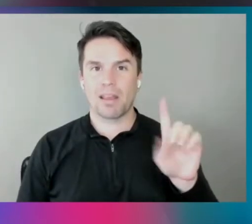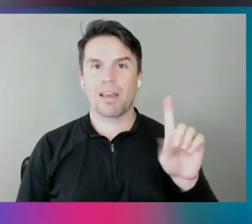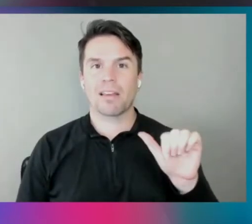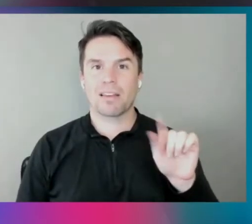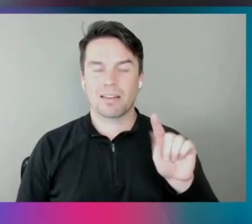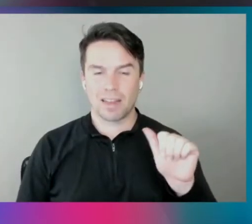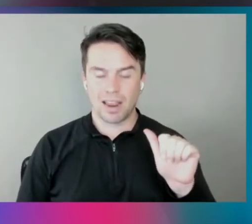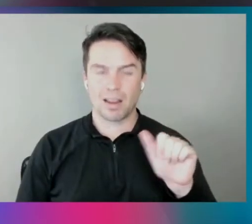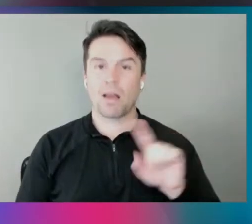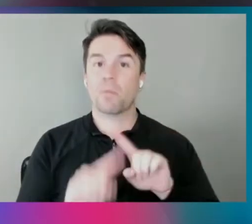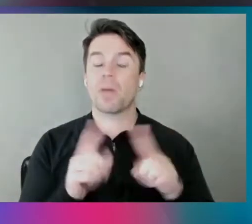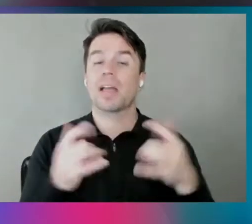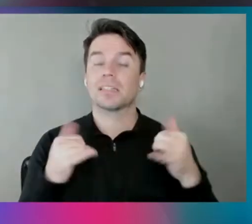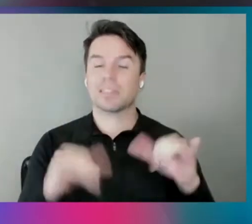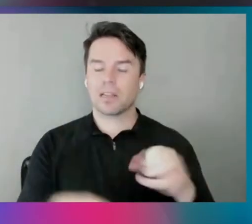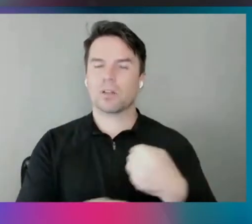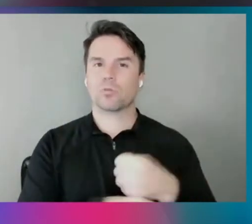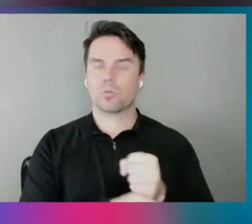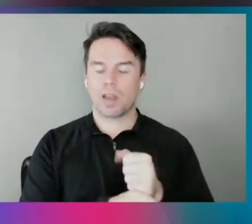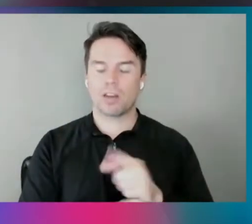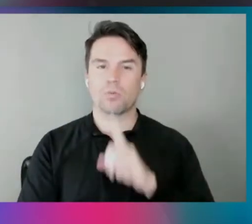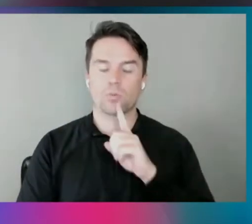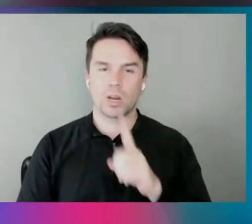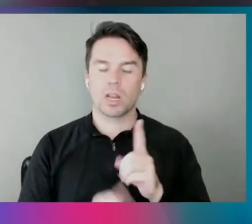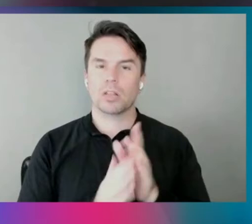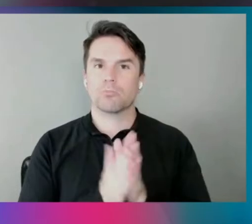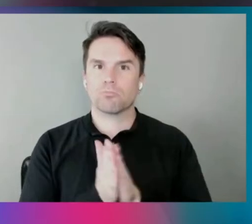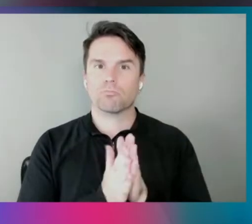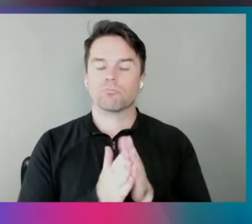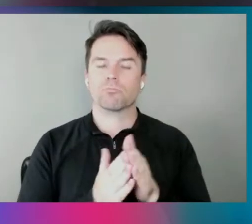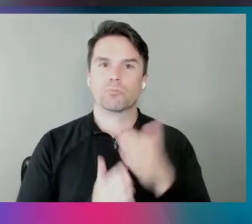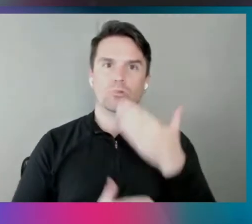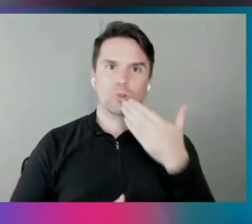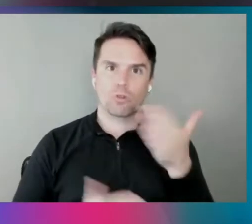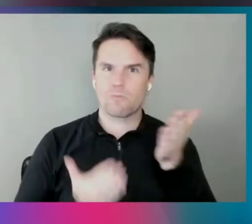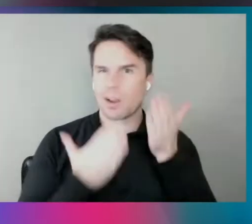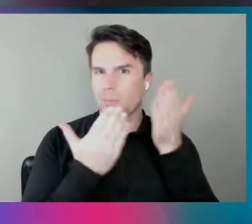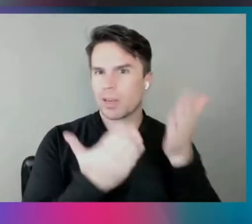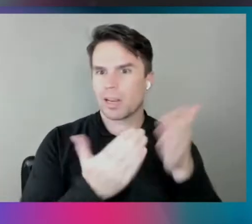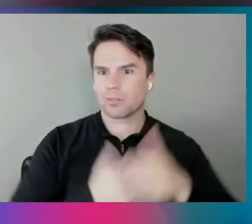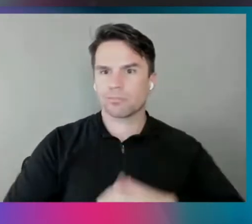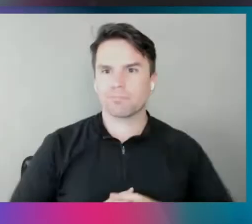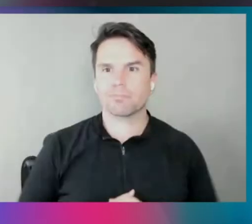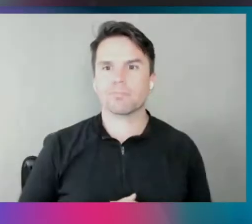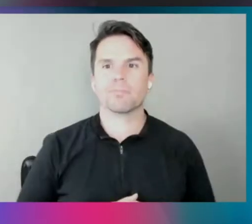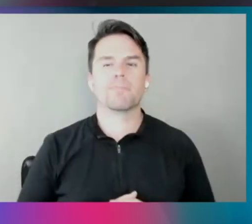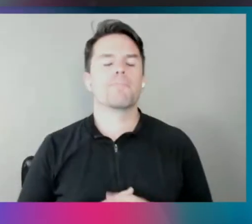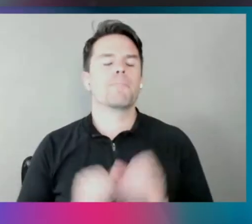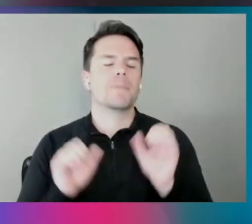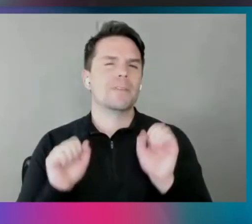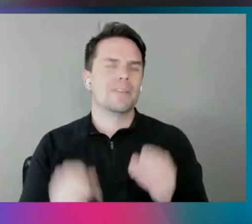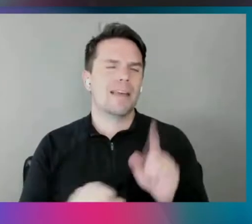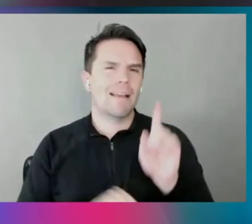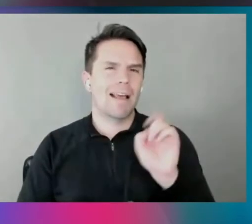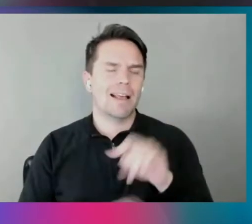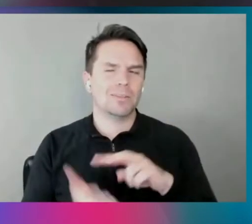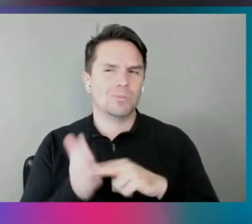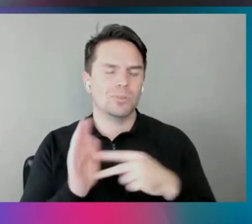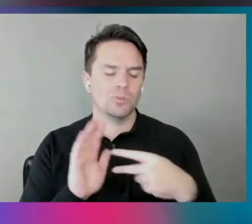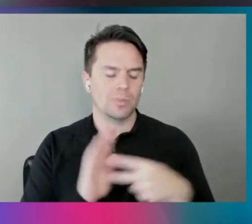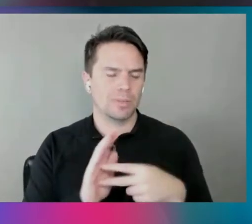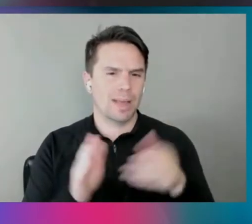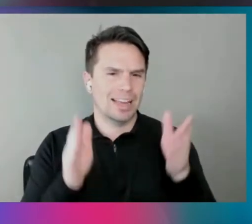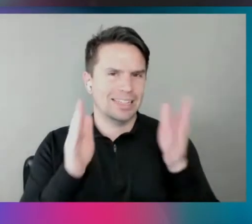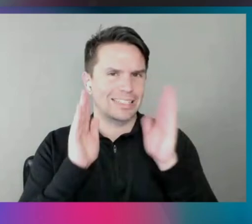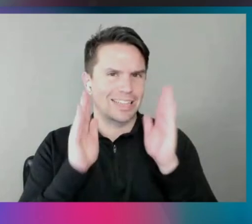recommender. Can I just ask very briefly, on that previous image, you had a phrase, attention-based architecture. What did that mean?